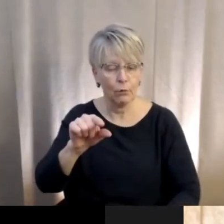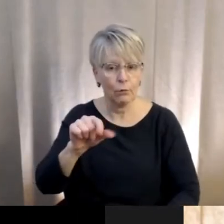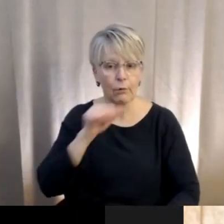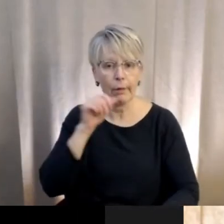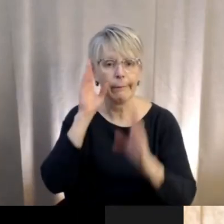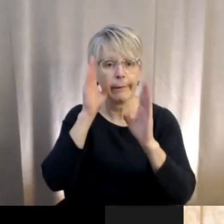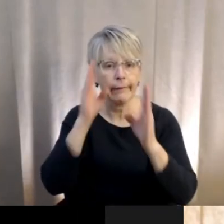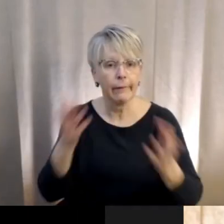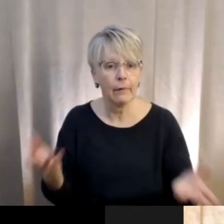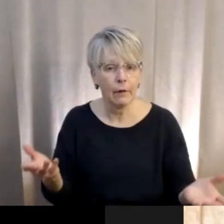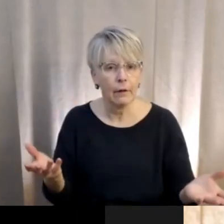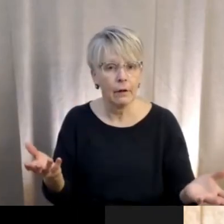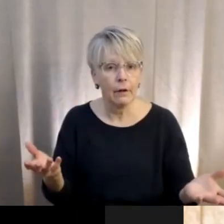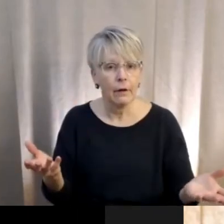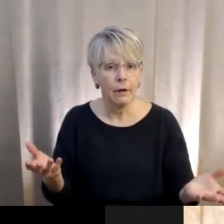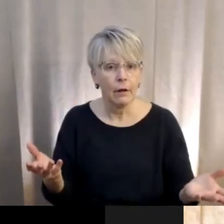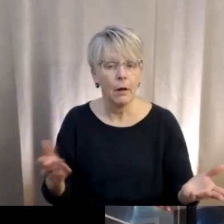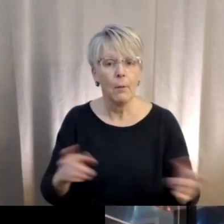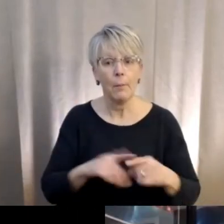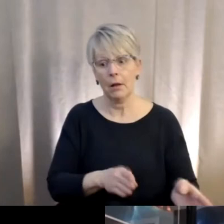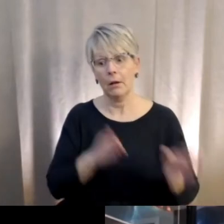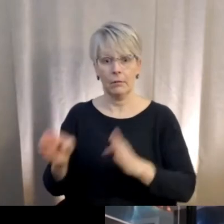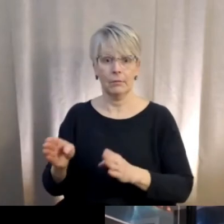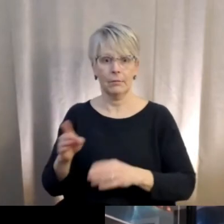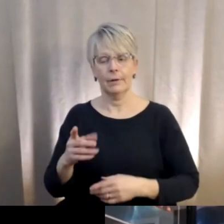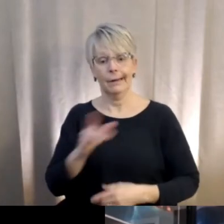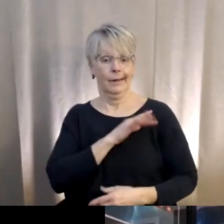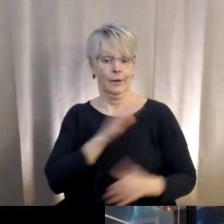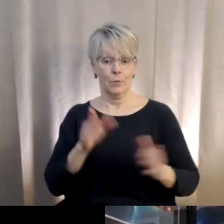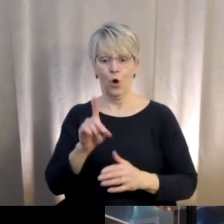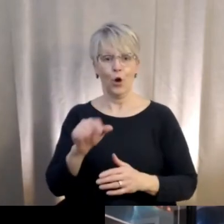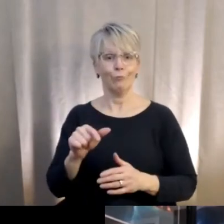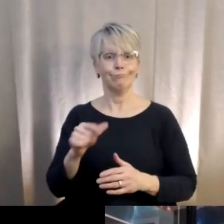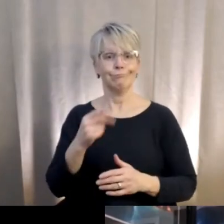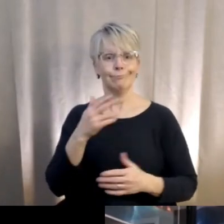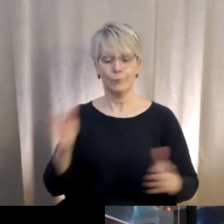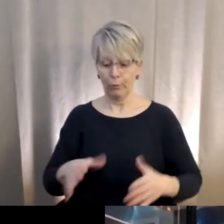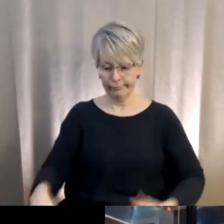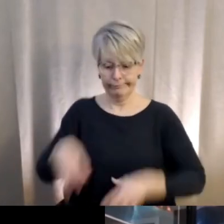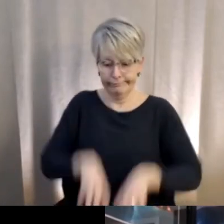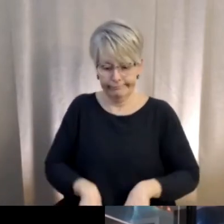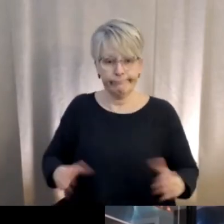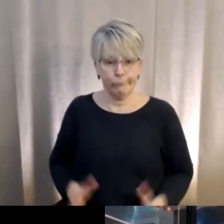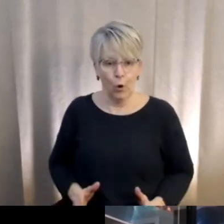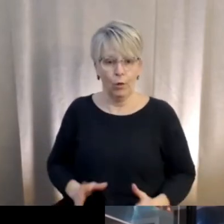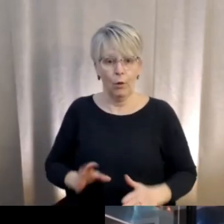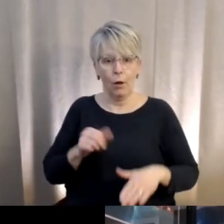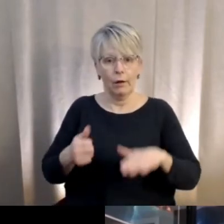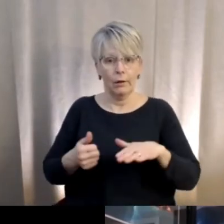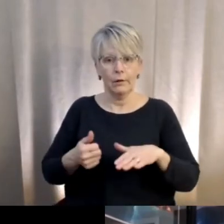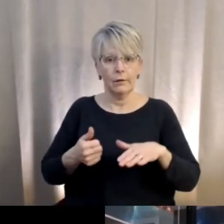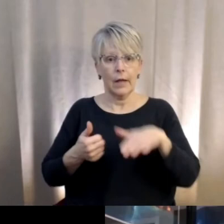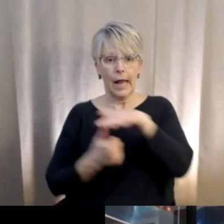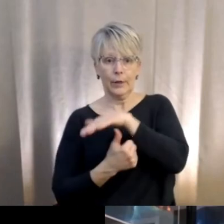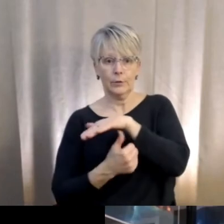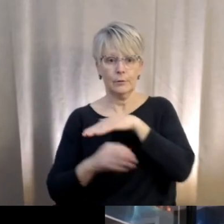you know, but on the positive note, they can fit anywhere. You know, you can put the dog in your lap, or if you wanted to have them under, you know, a bus